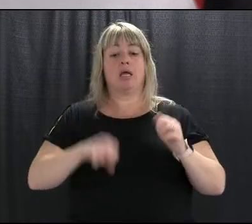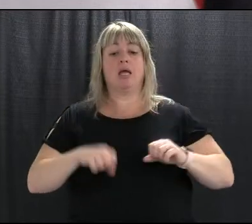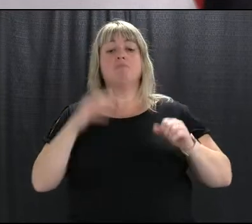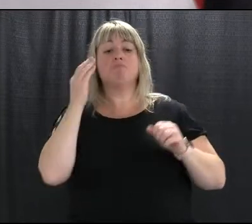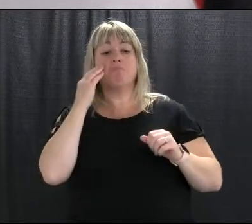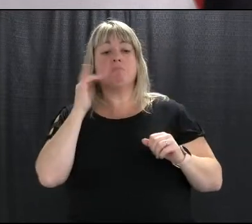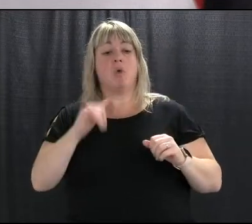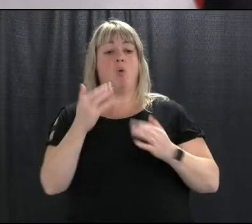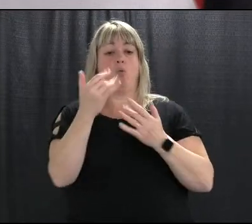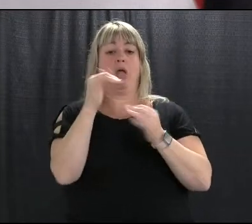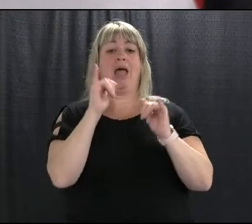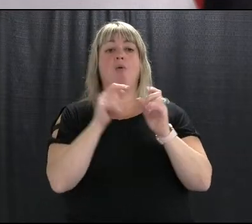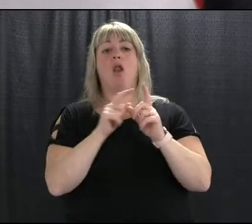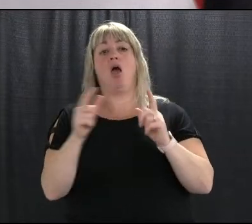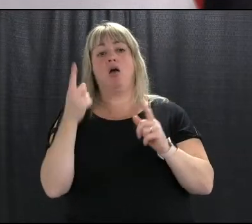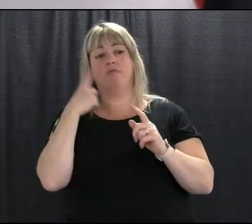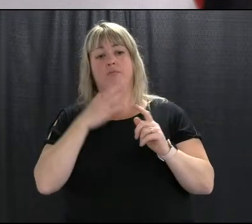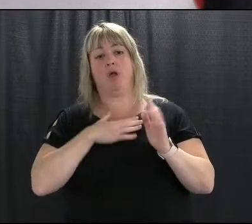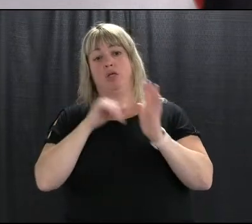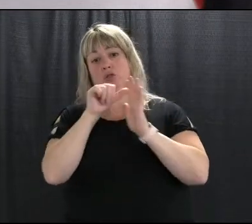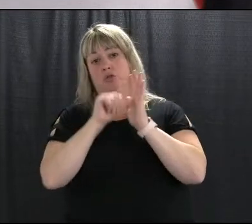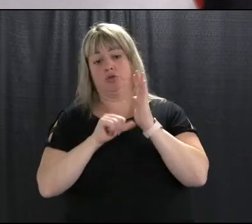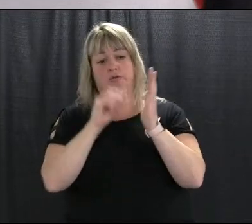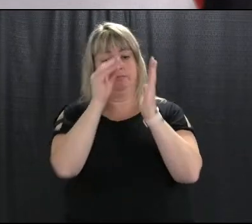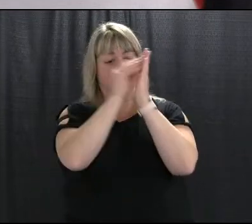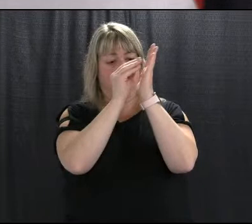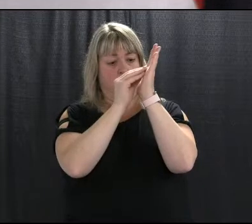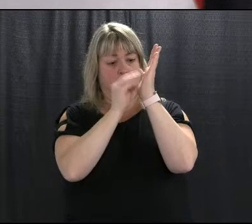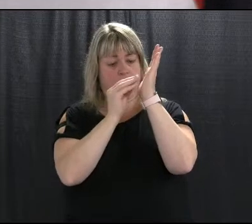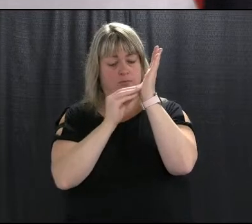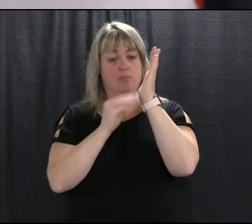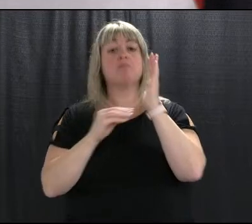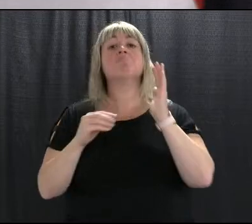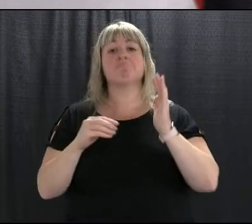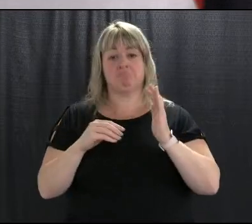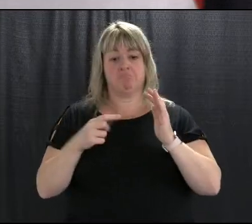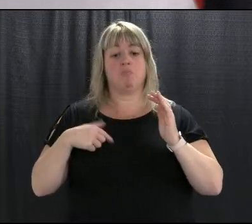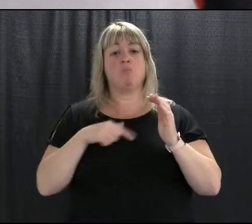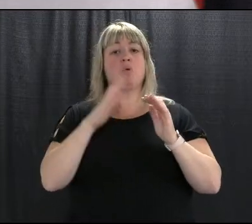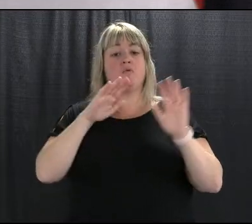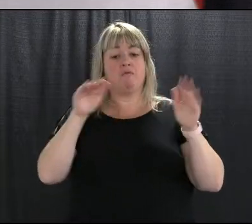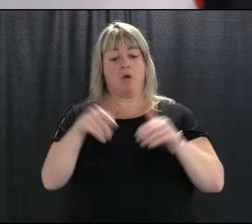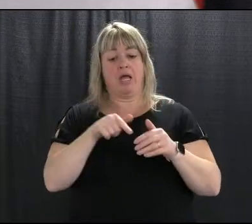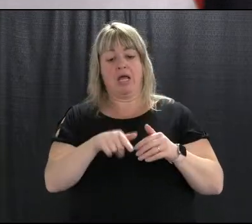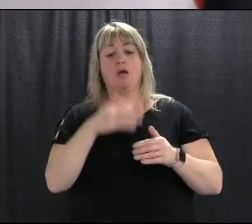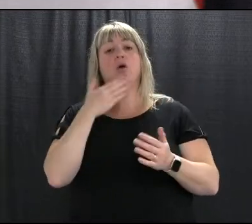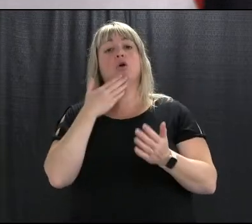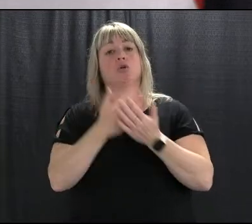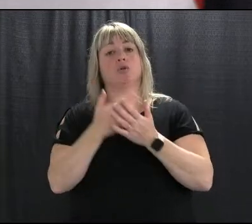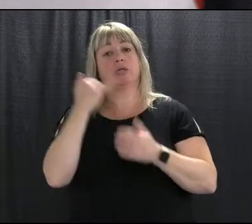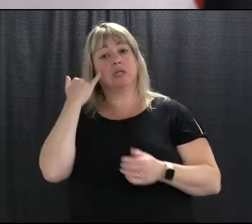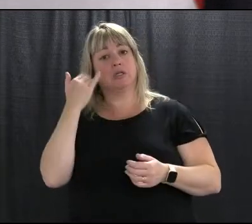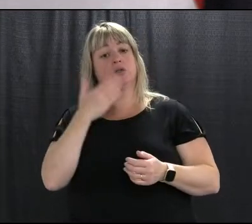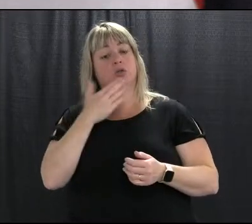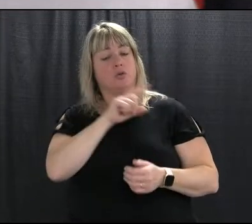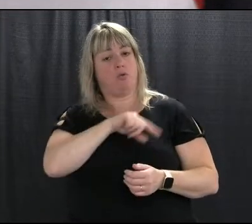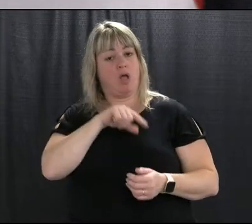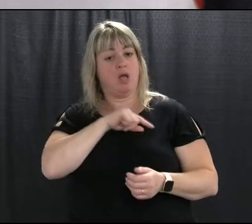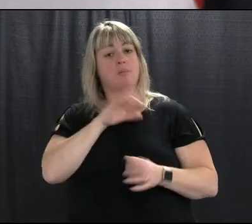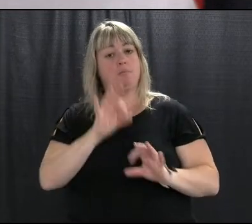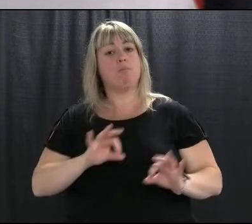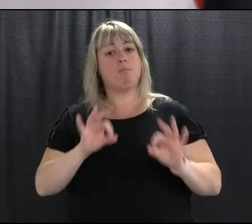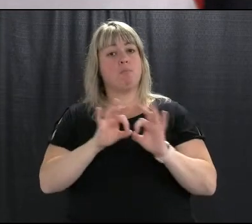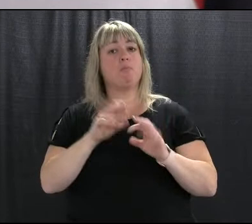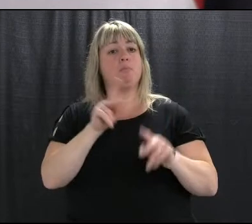amount of time people have to wait for their procedures. So that is a particular focus on quality, which is important to